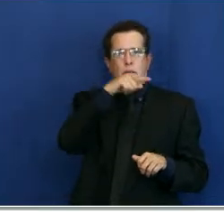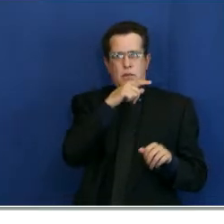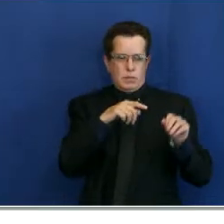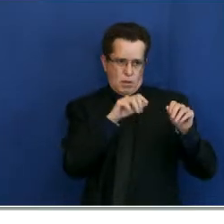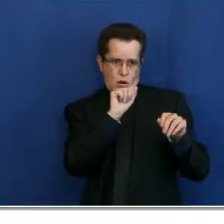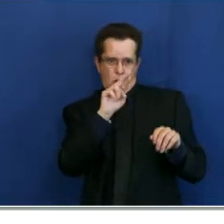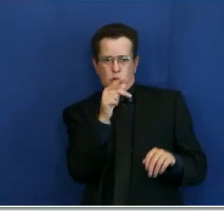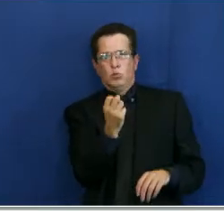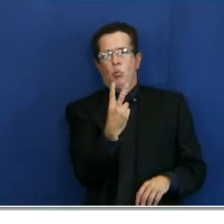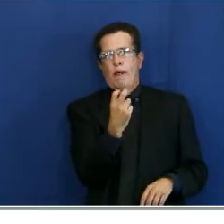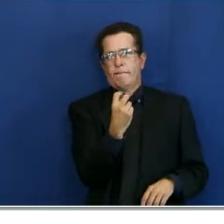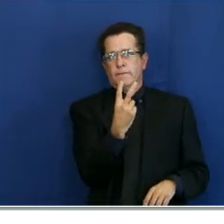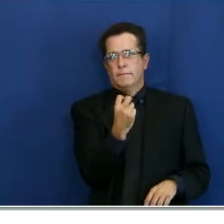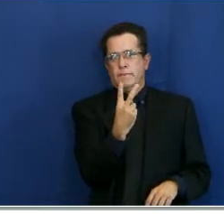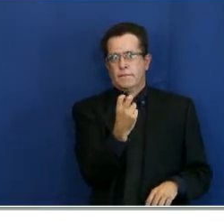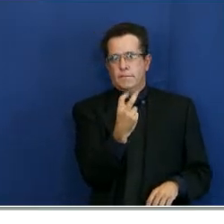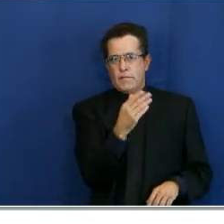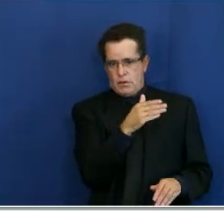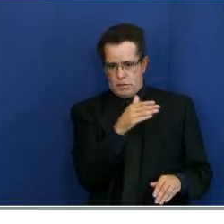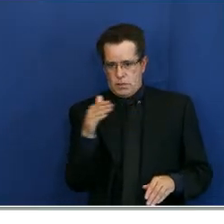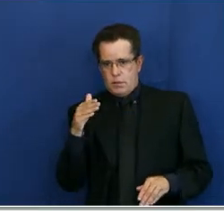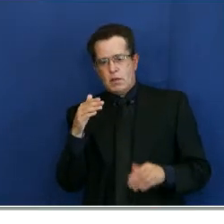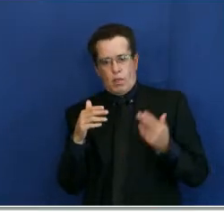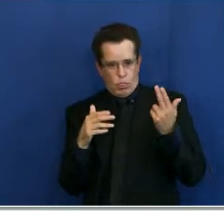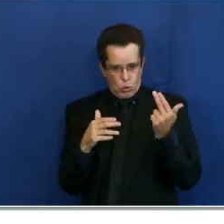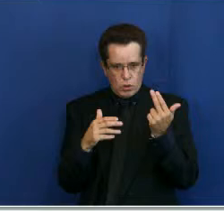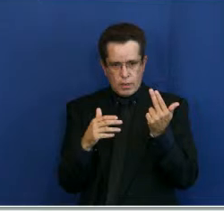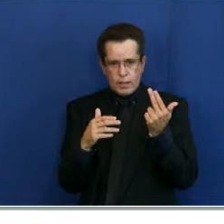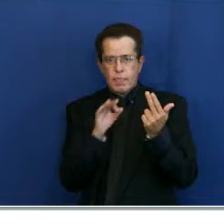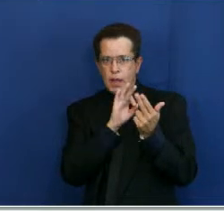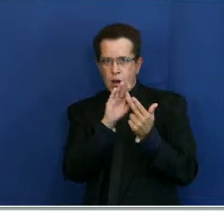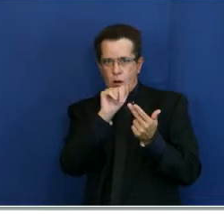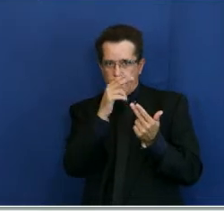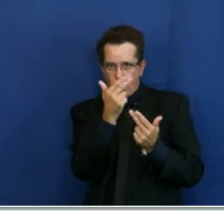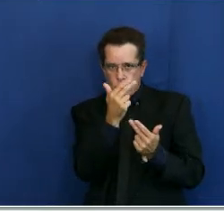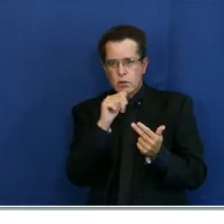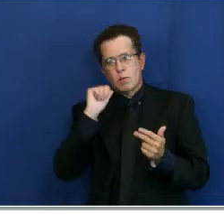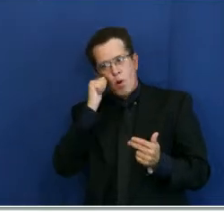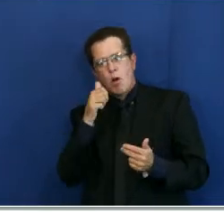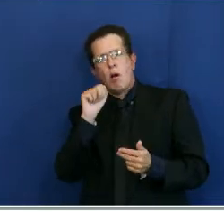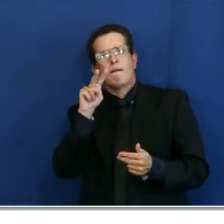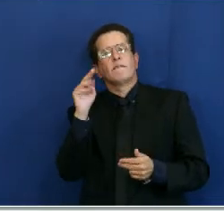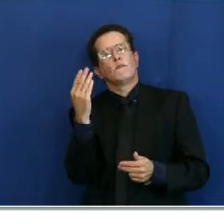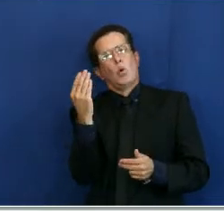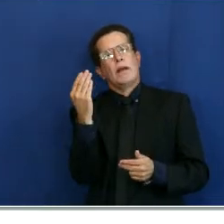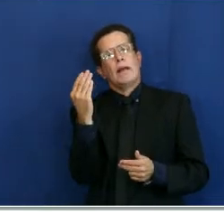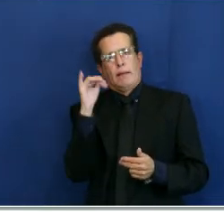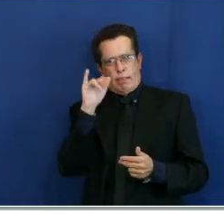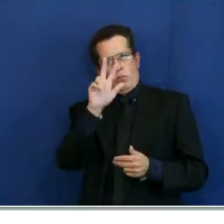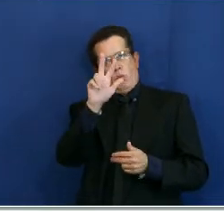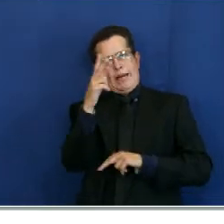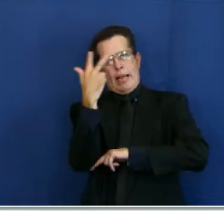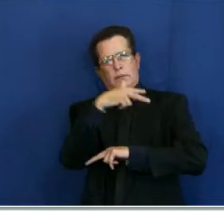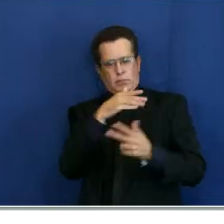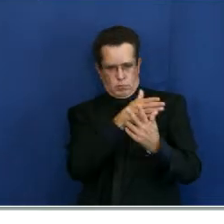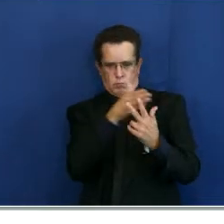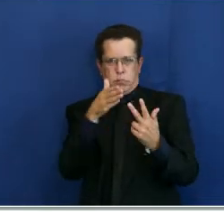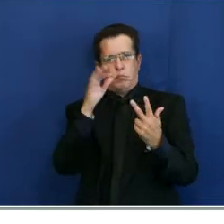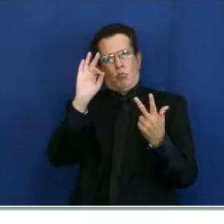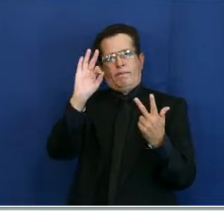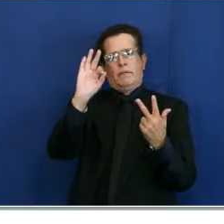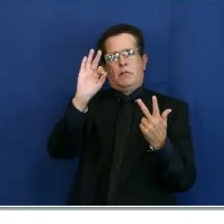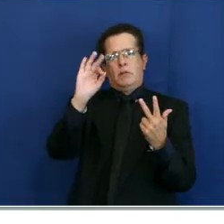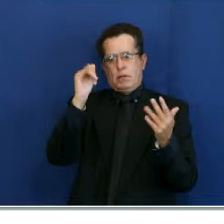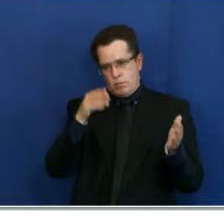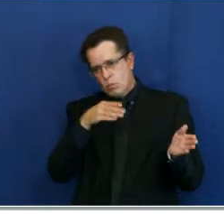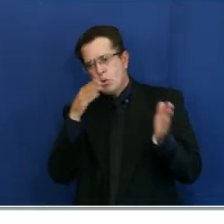Wednesday, August 12th, today, Thursday, August 13th, and tomorrow, Friday, August 14th, will be the 3rd day. On